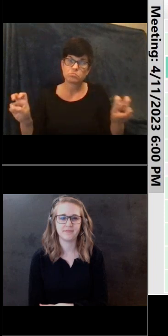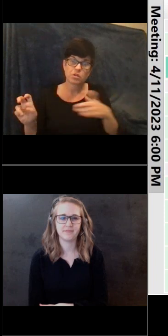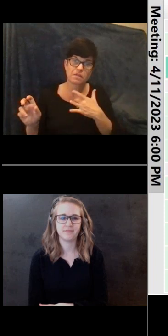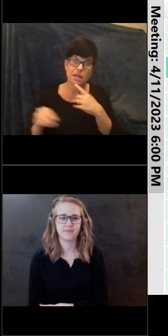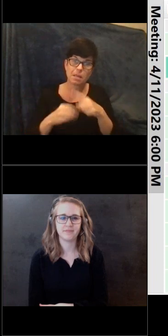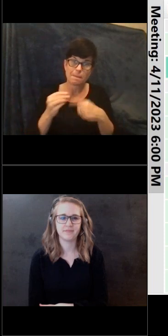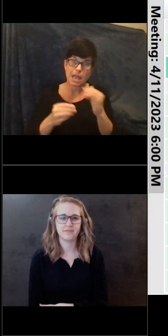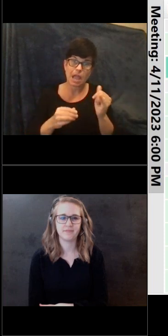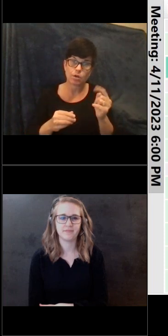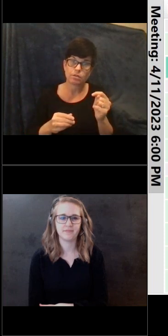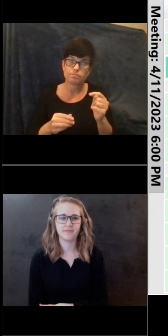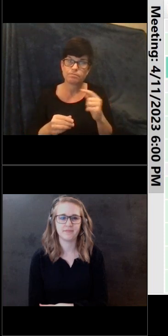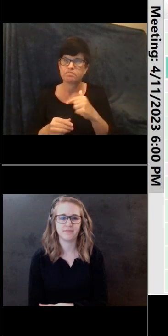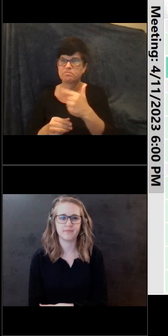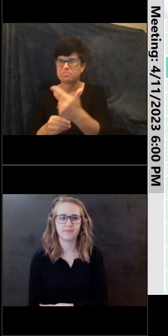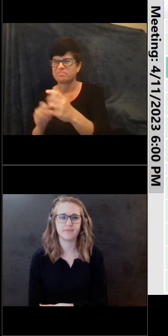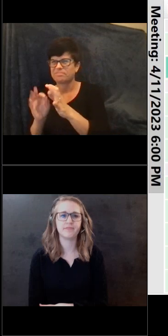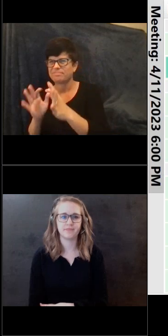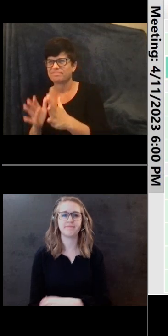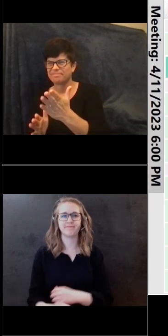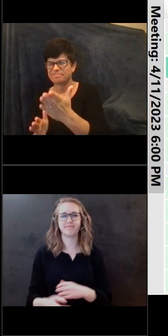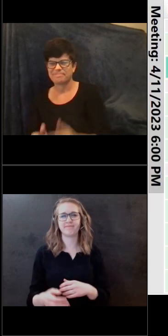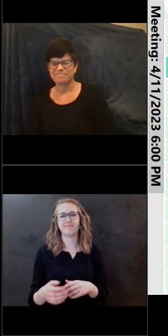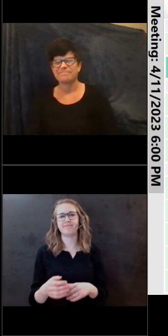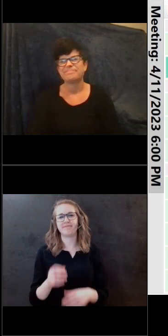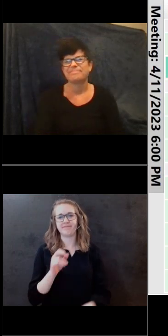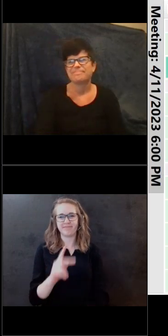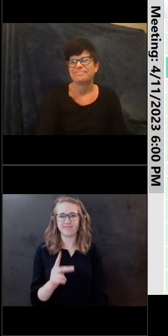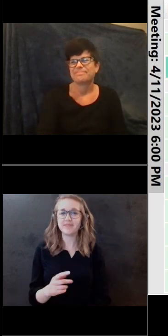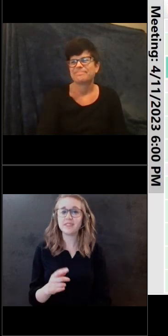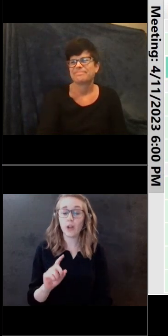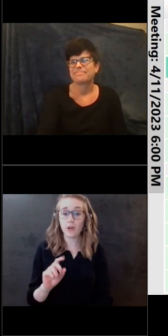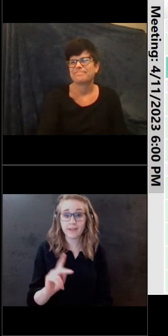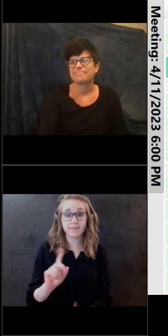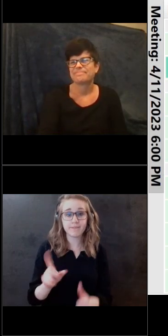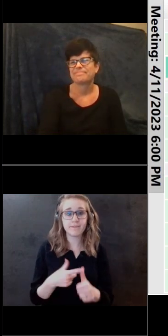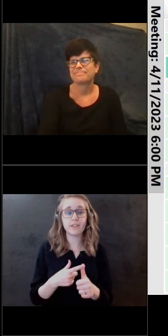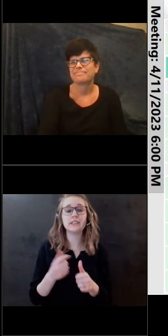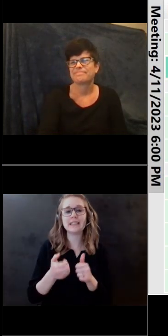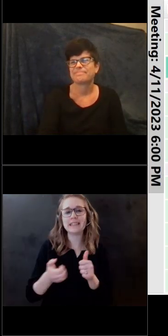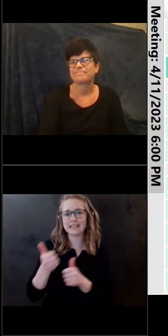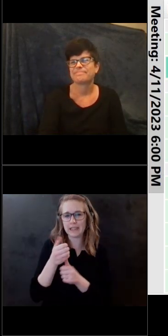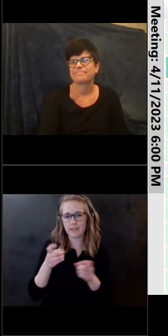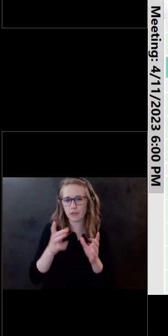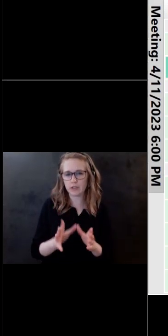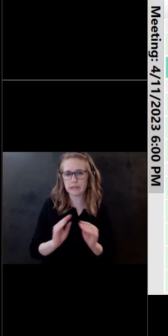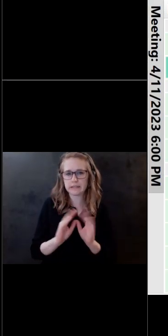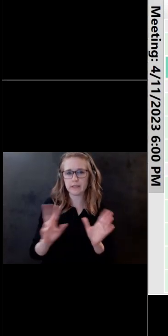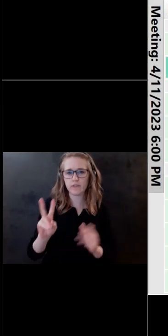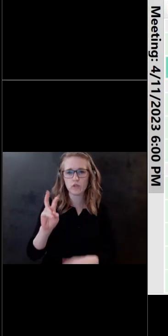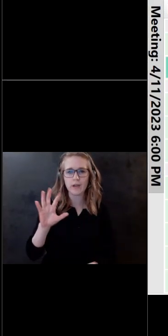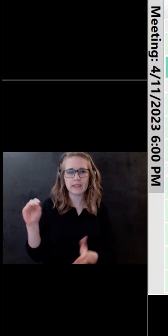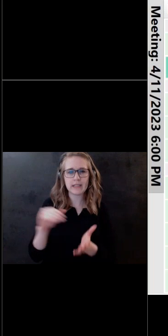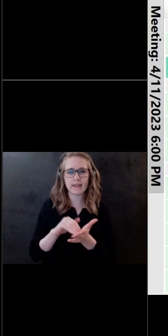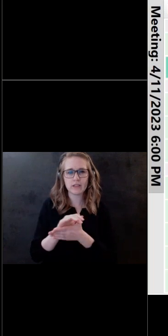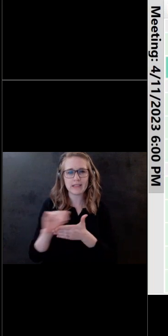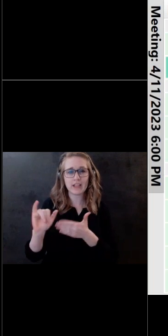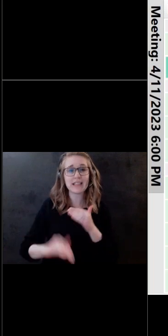it. So thank you. Two things. First, Executive Director, just for clarification, the $250,000, that's up